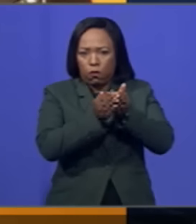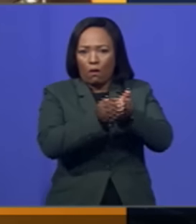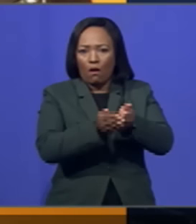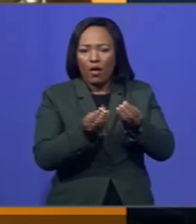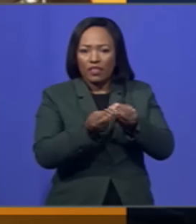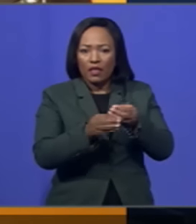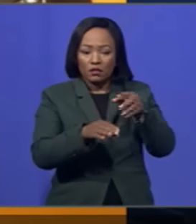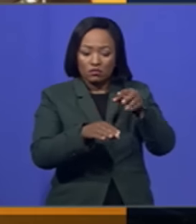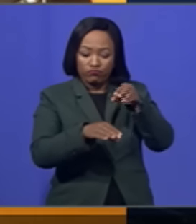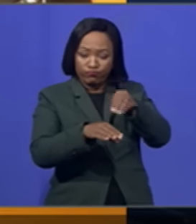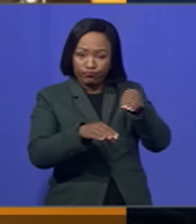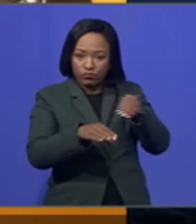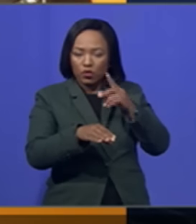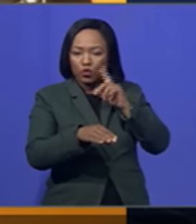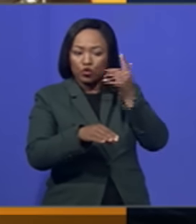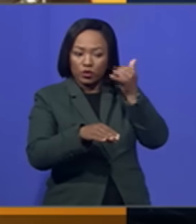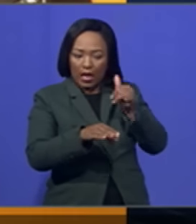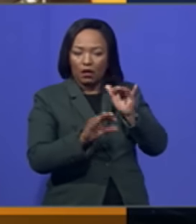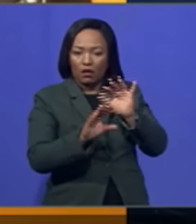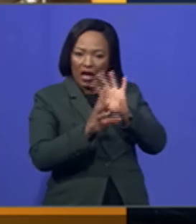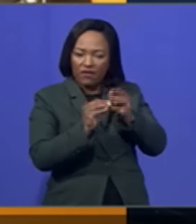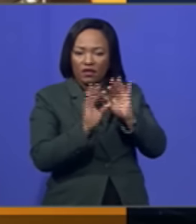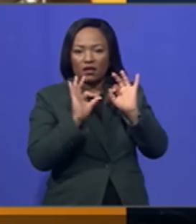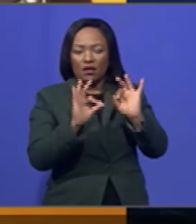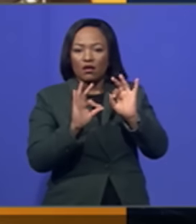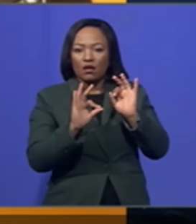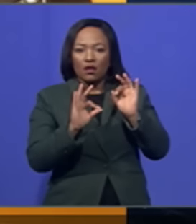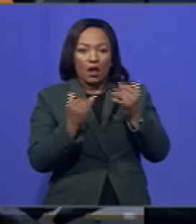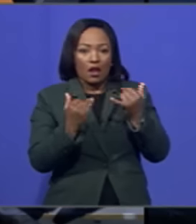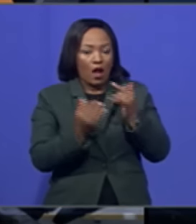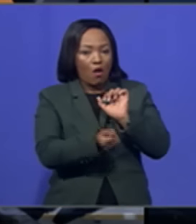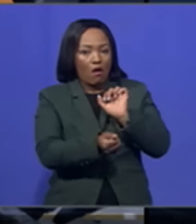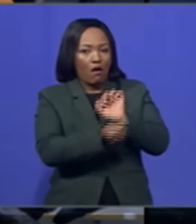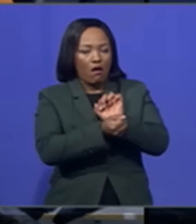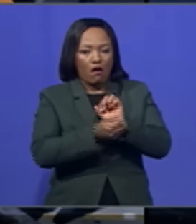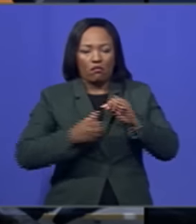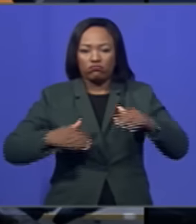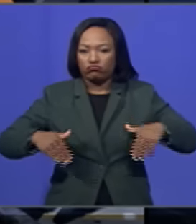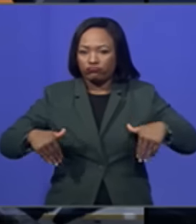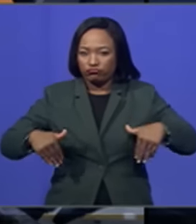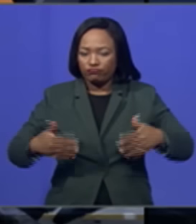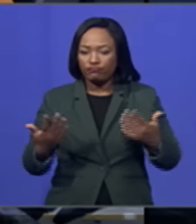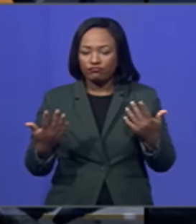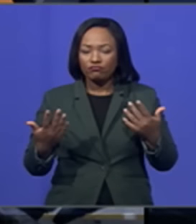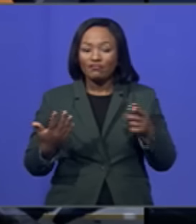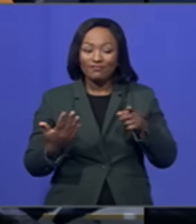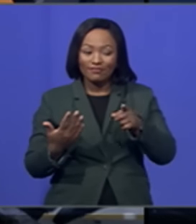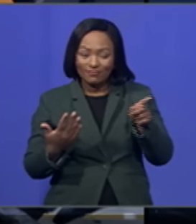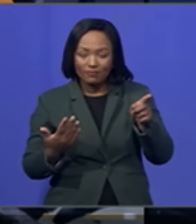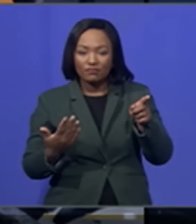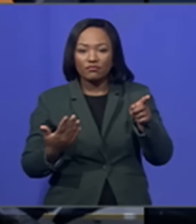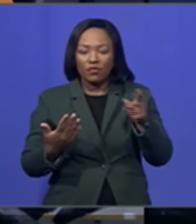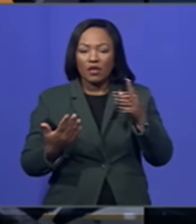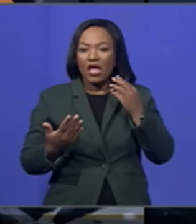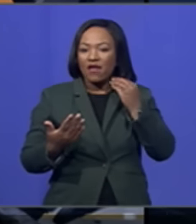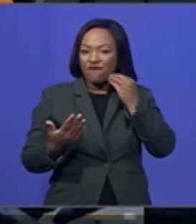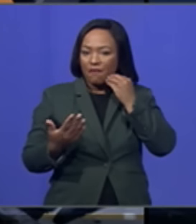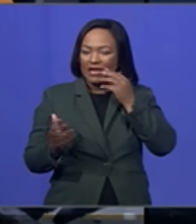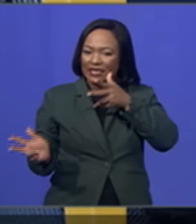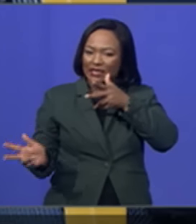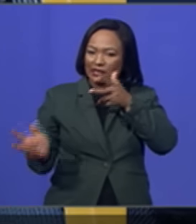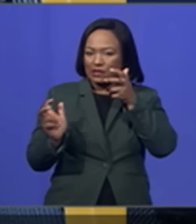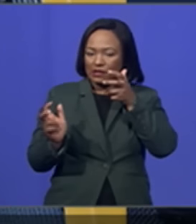it's supposed to be. At this stage, no arrest has been made yet, but we are making through information that